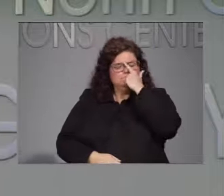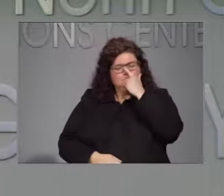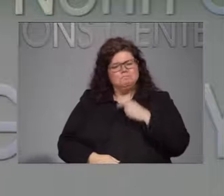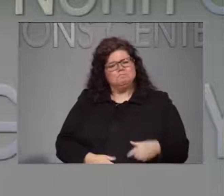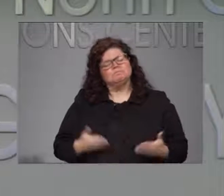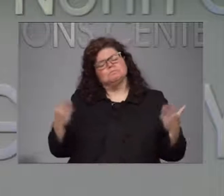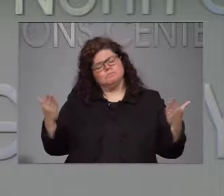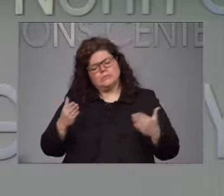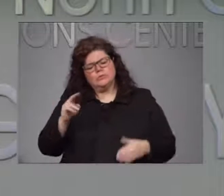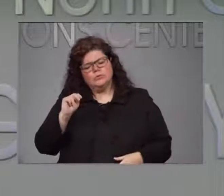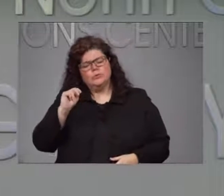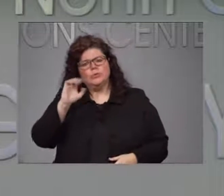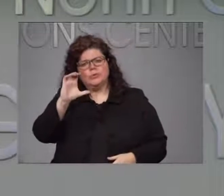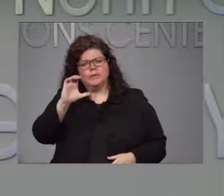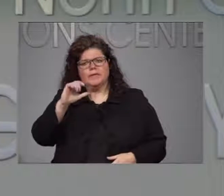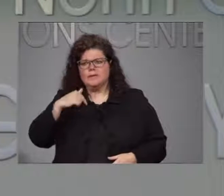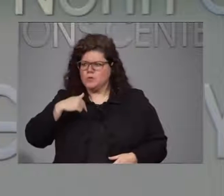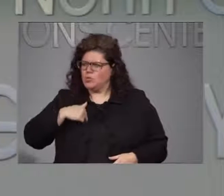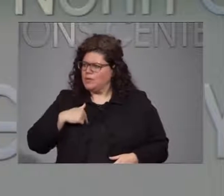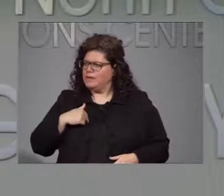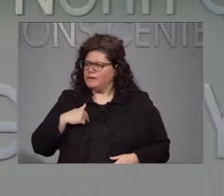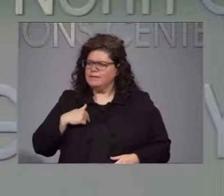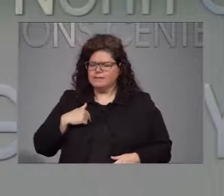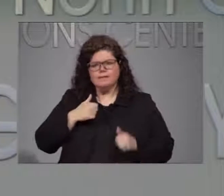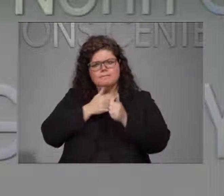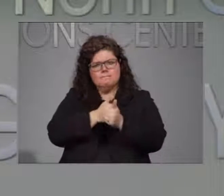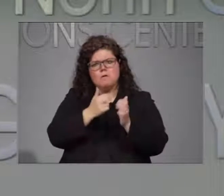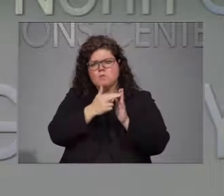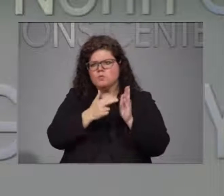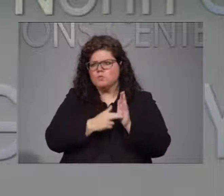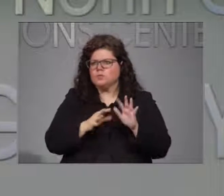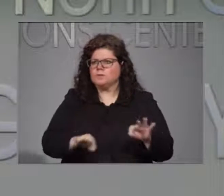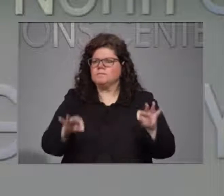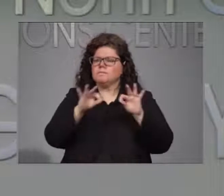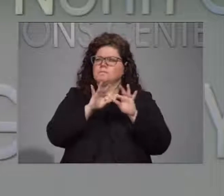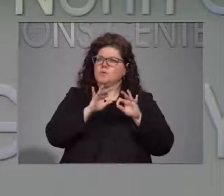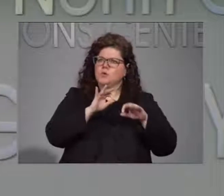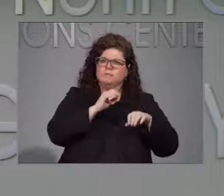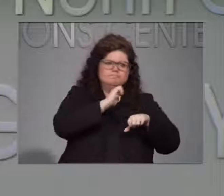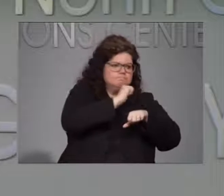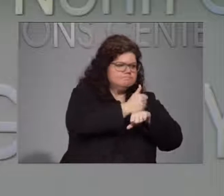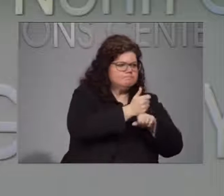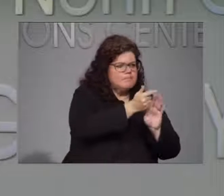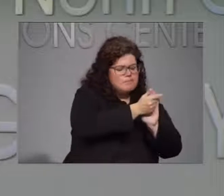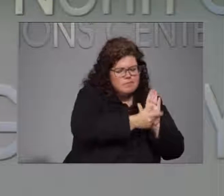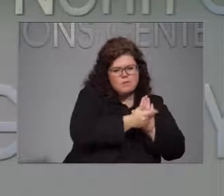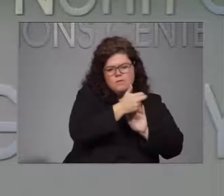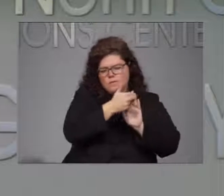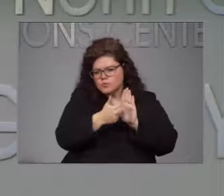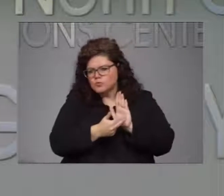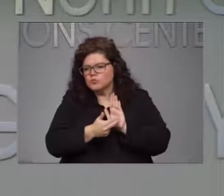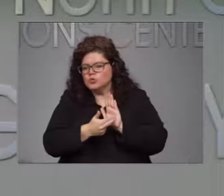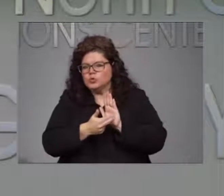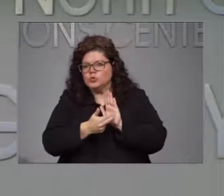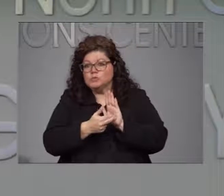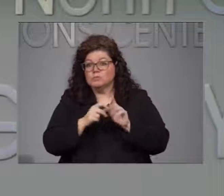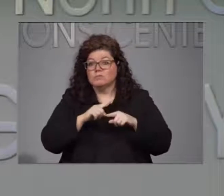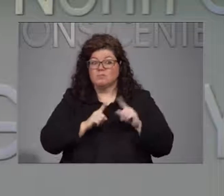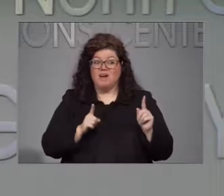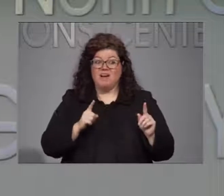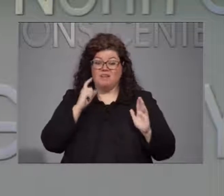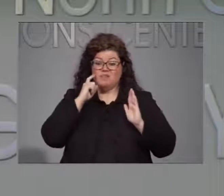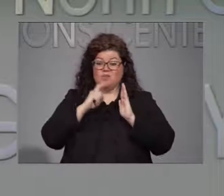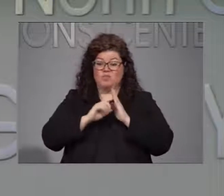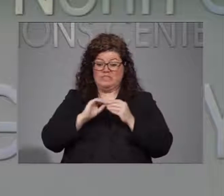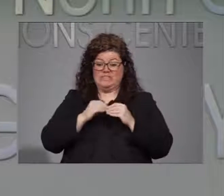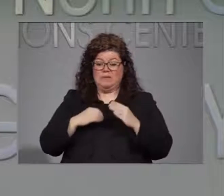have taken important steps to slow the virus, but those numbers and trends are sobering. And